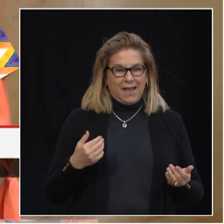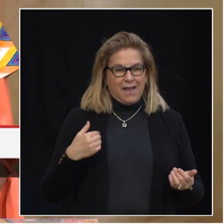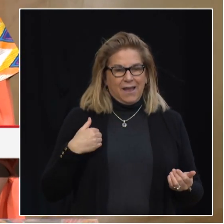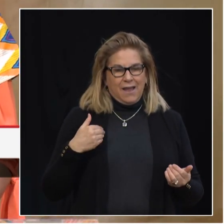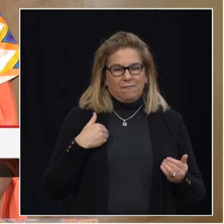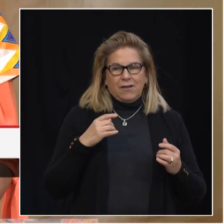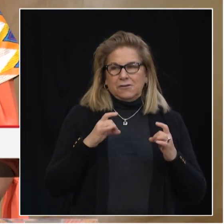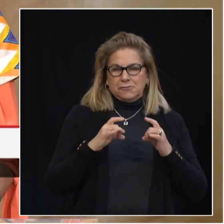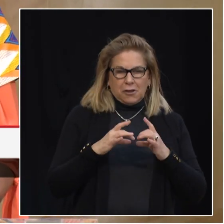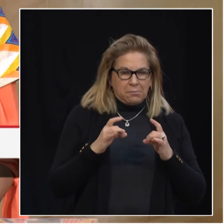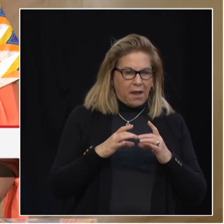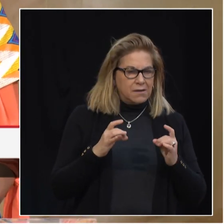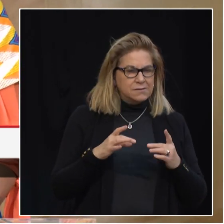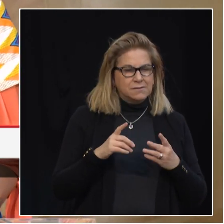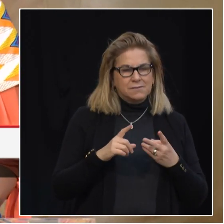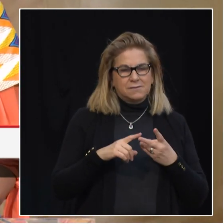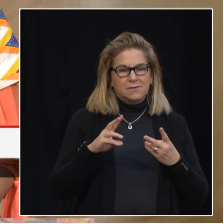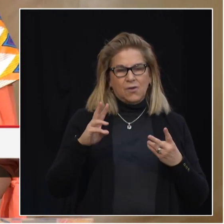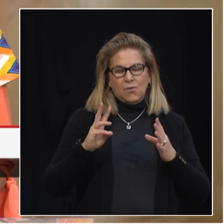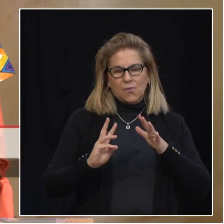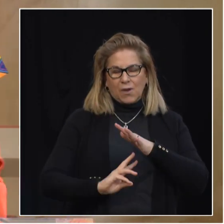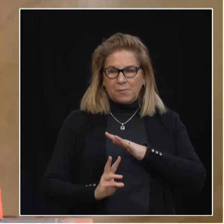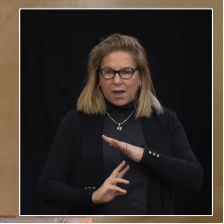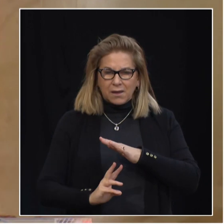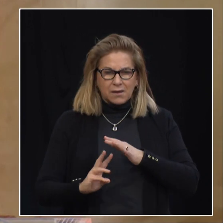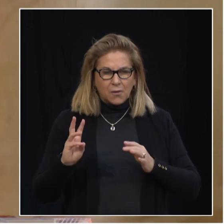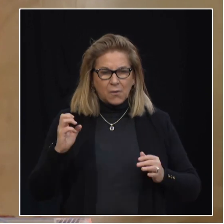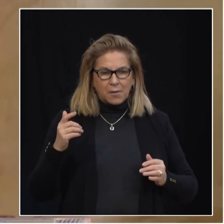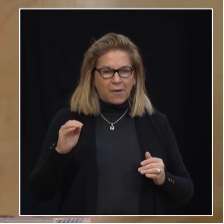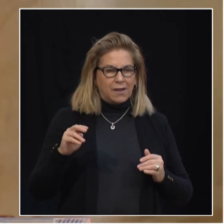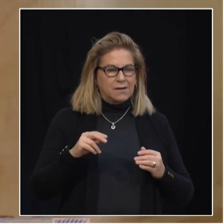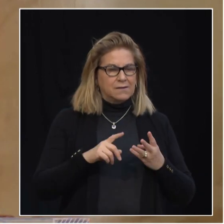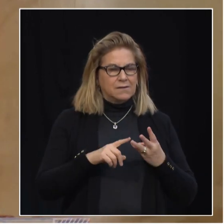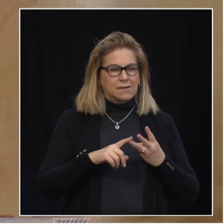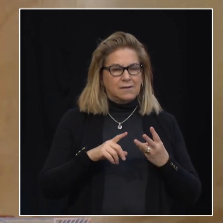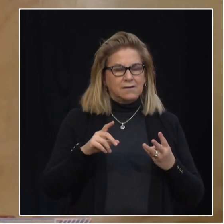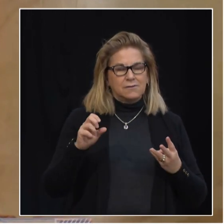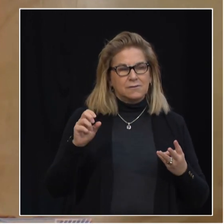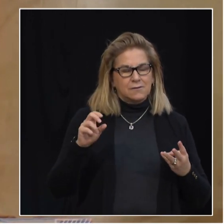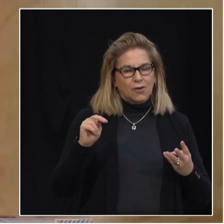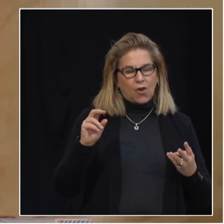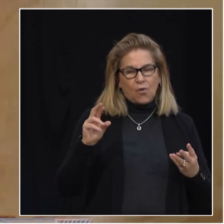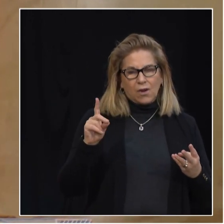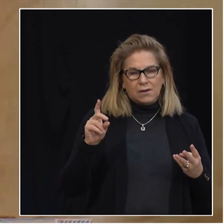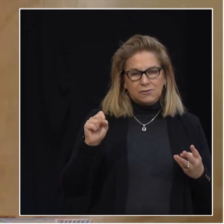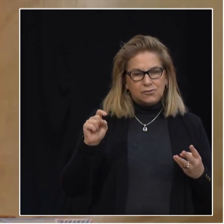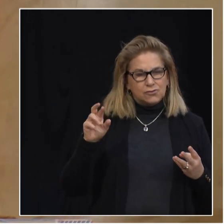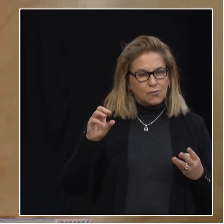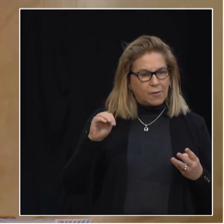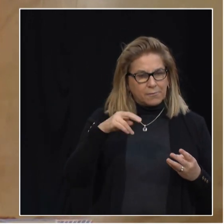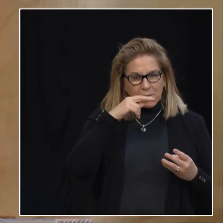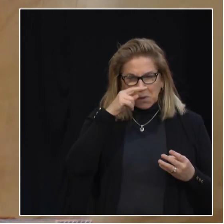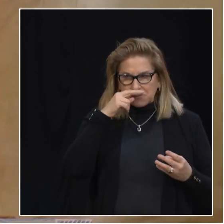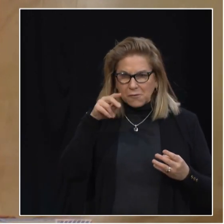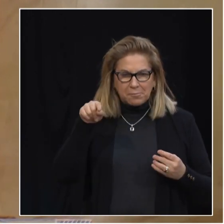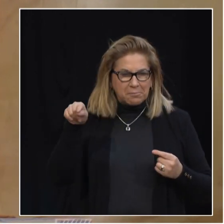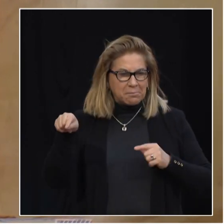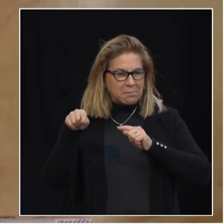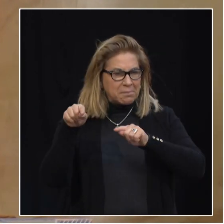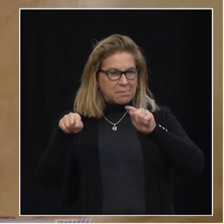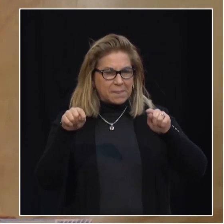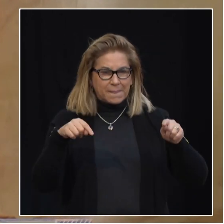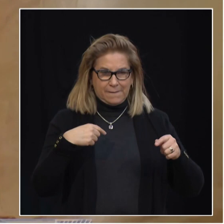and Safeway, and on air on QVC. And I remember one time being on QVC thinking that I couldn't do it, but when I